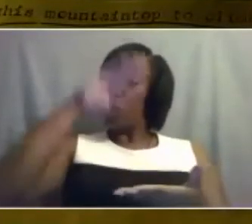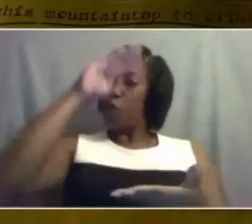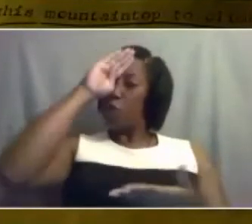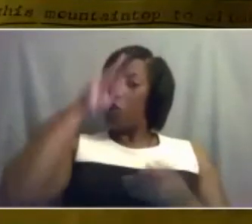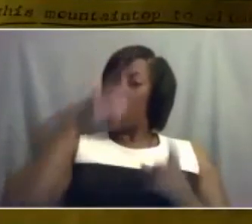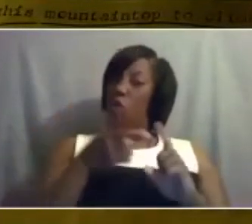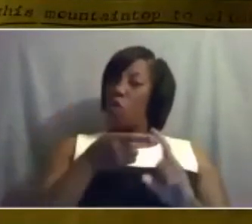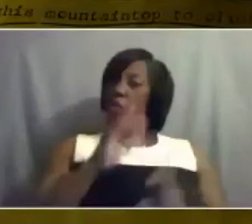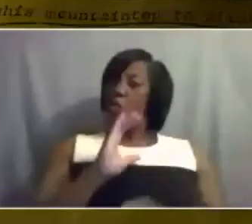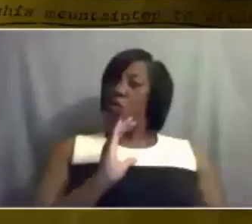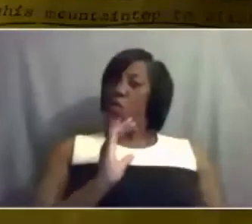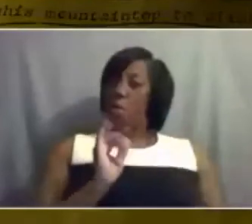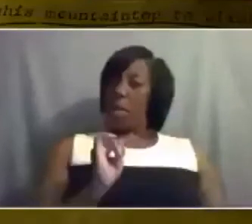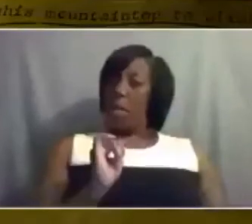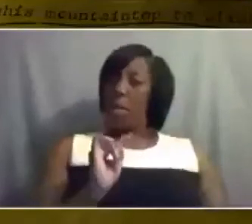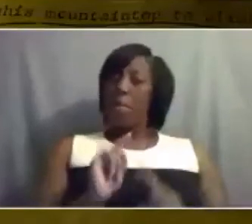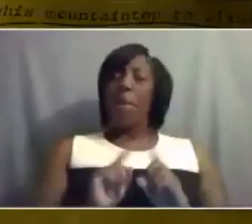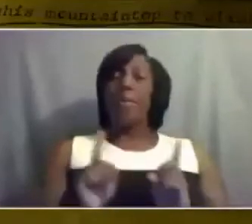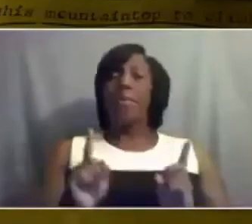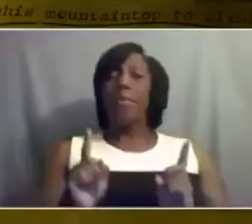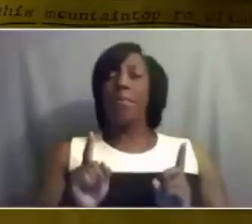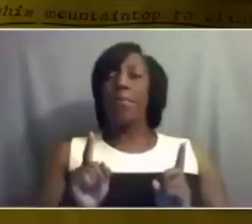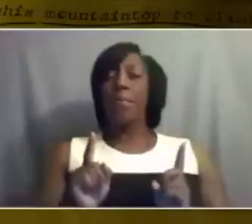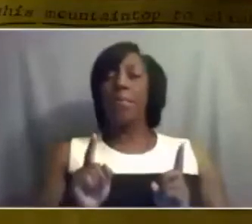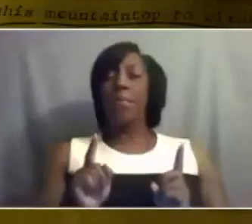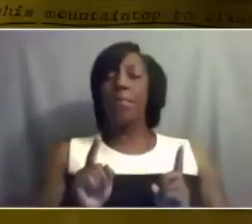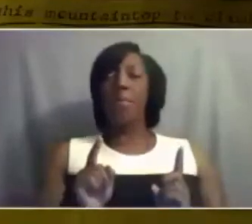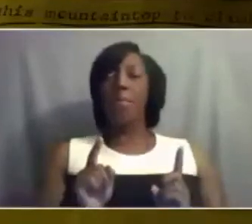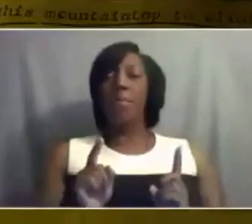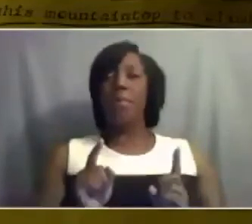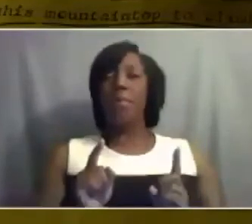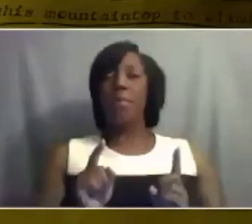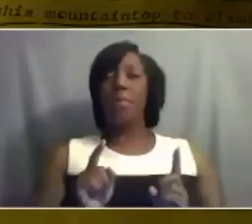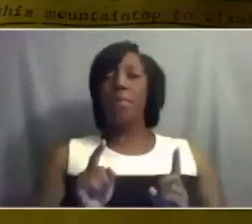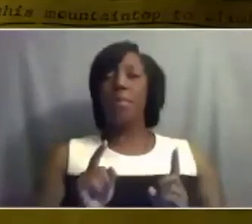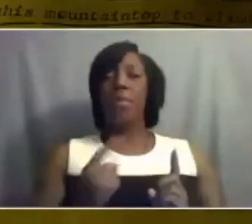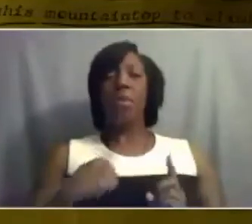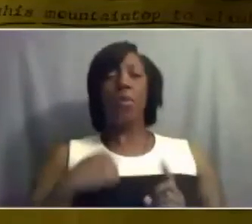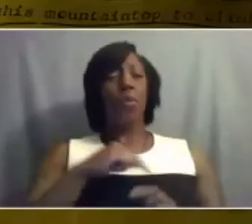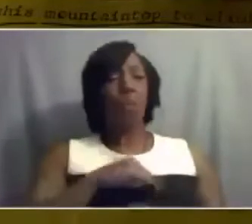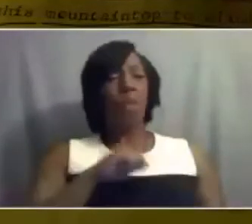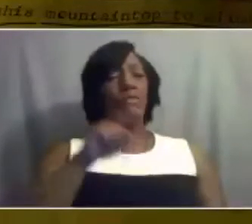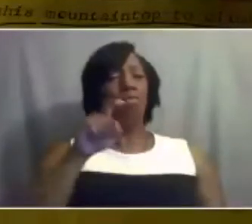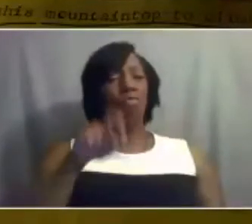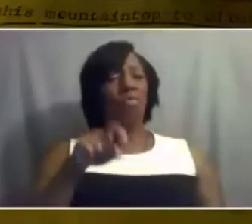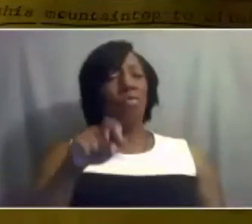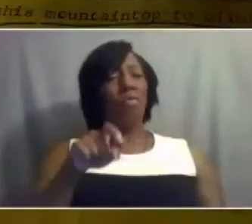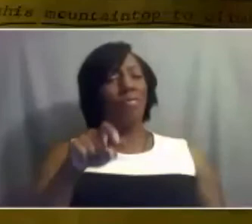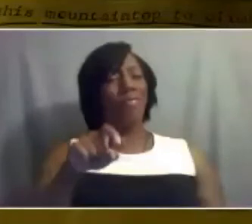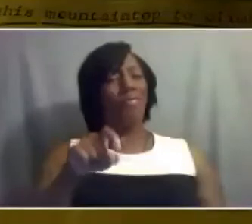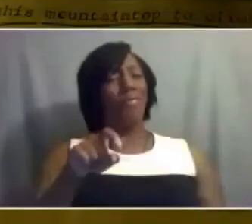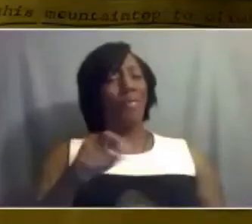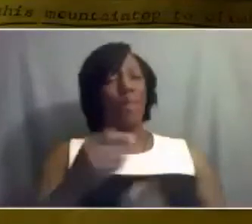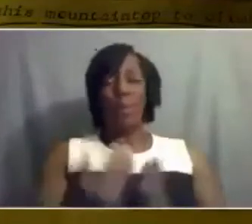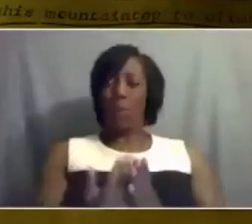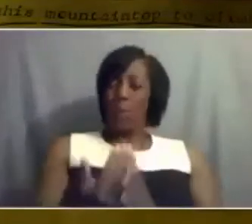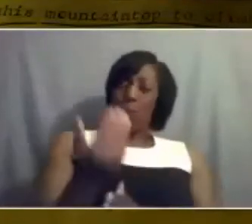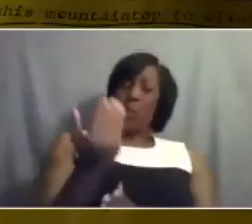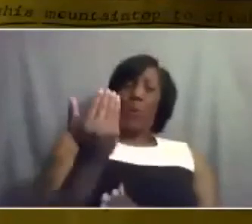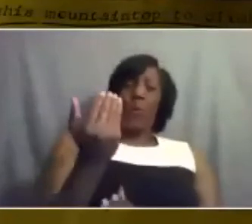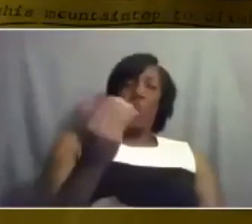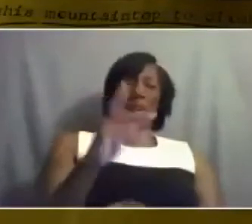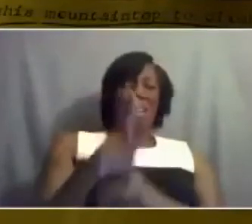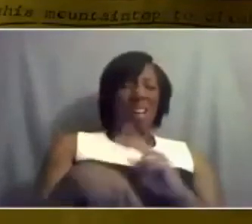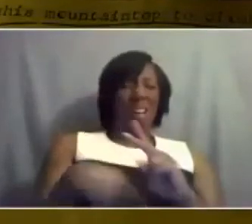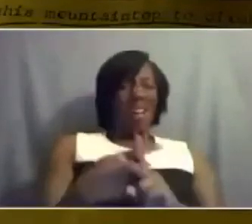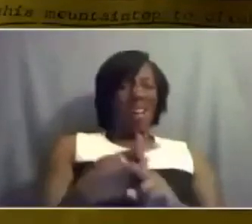deeply, that we are in desperate need of a new kind of solidarity